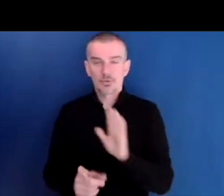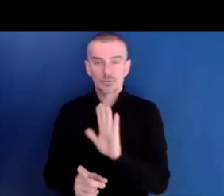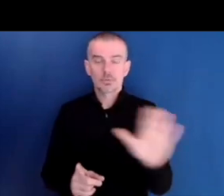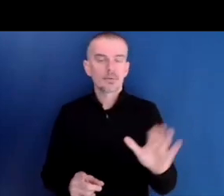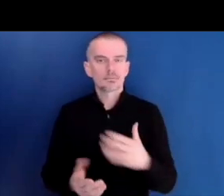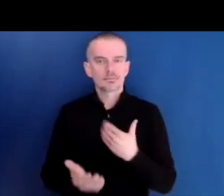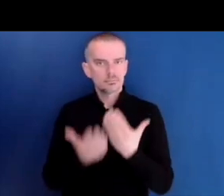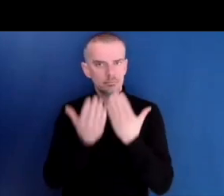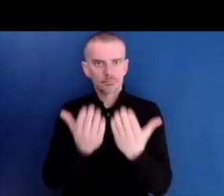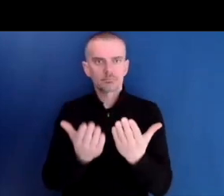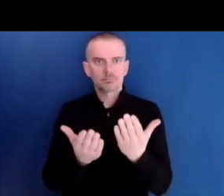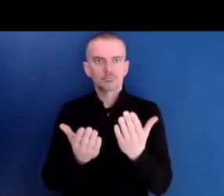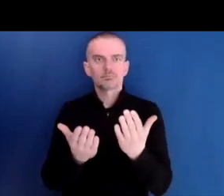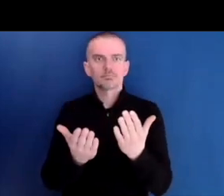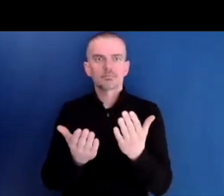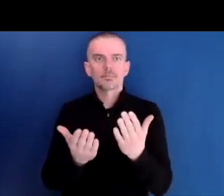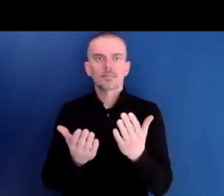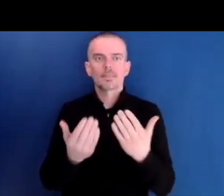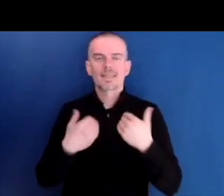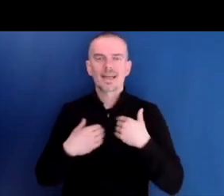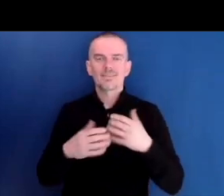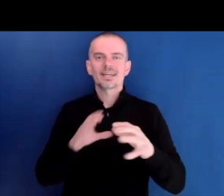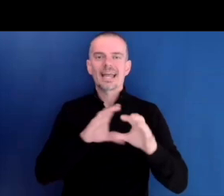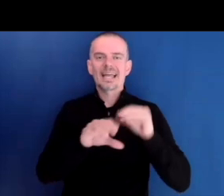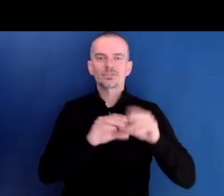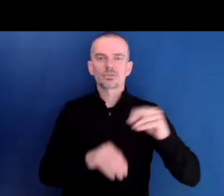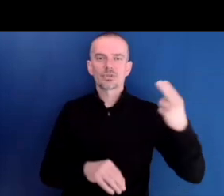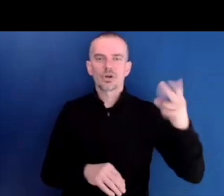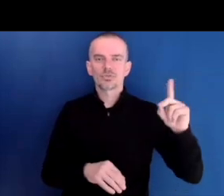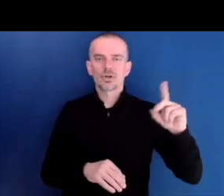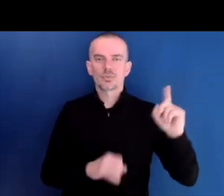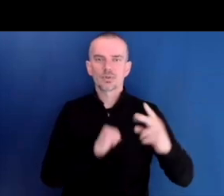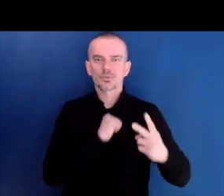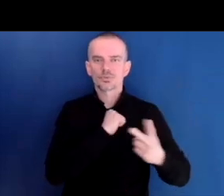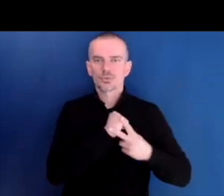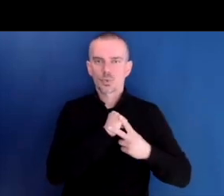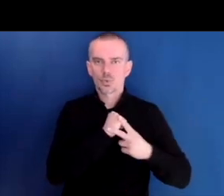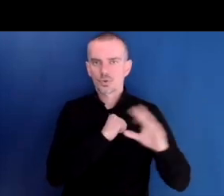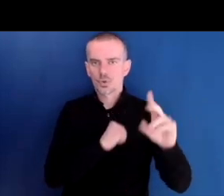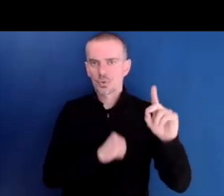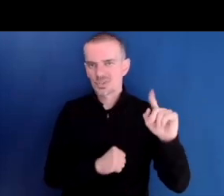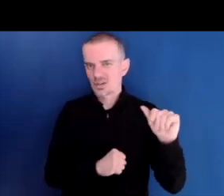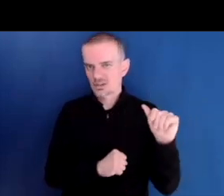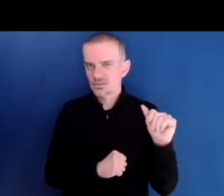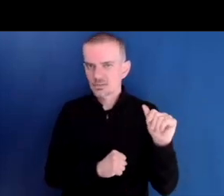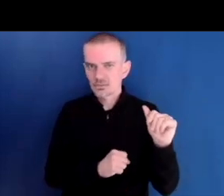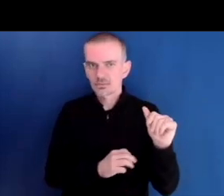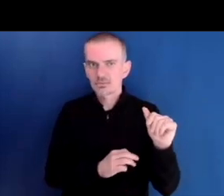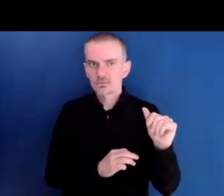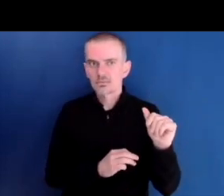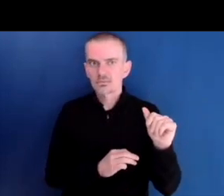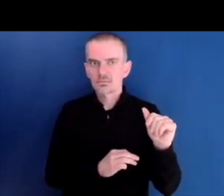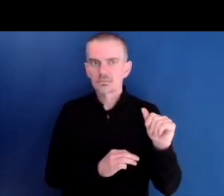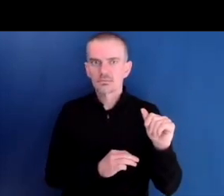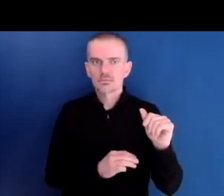having an external hard drive where you store, your data that you have to keep a